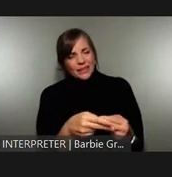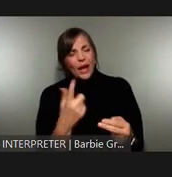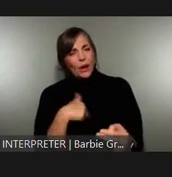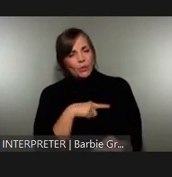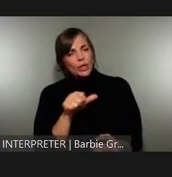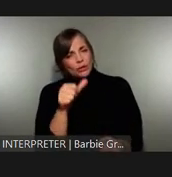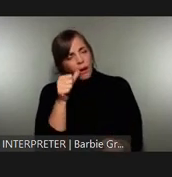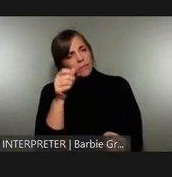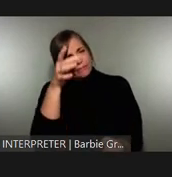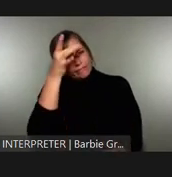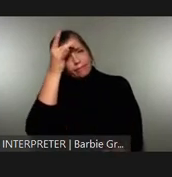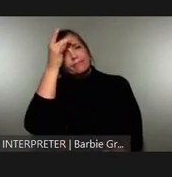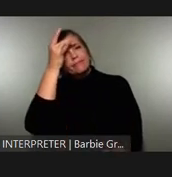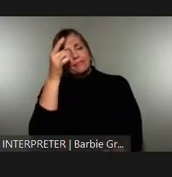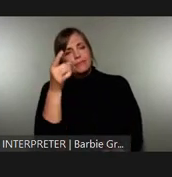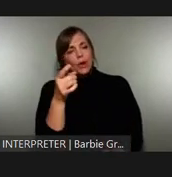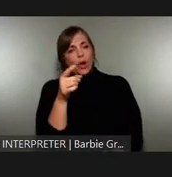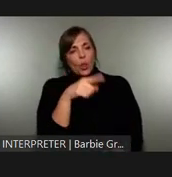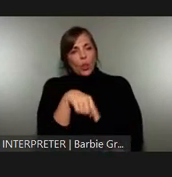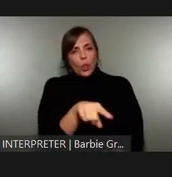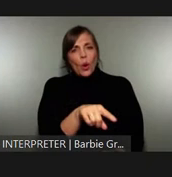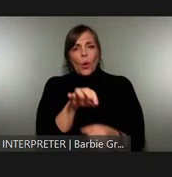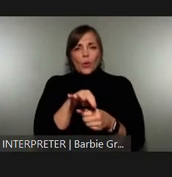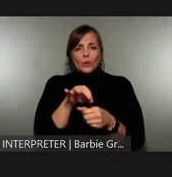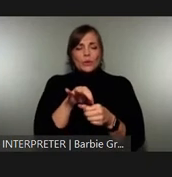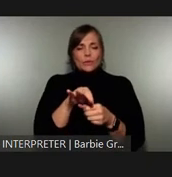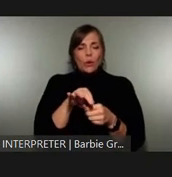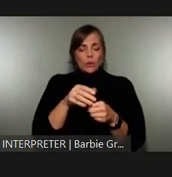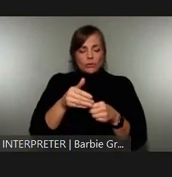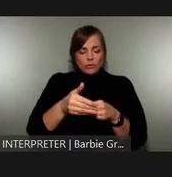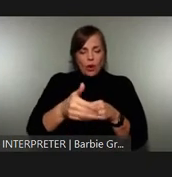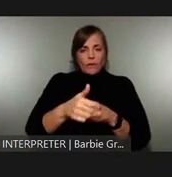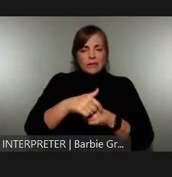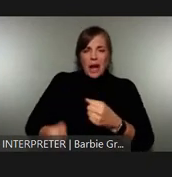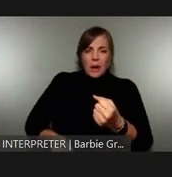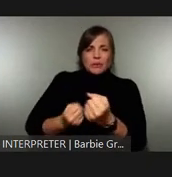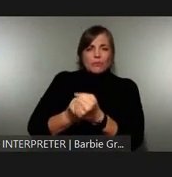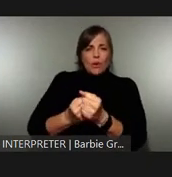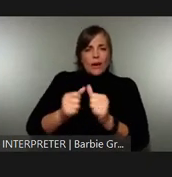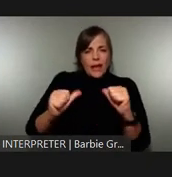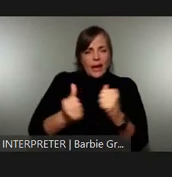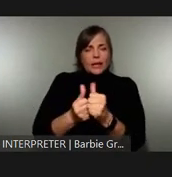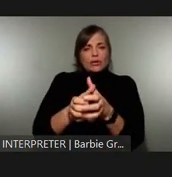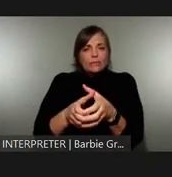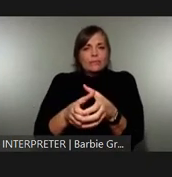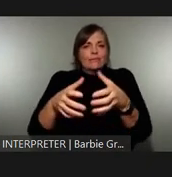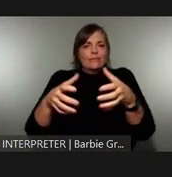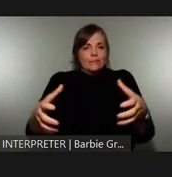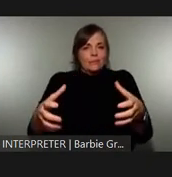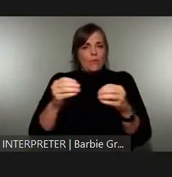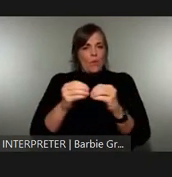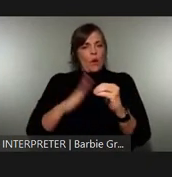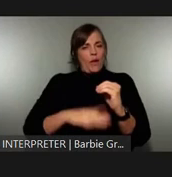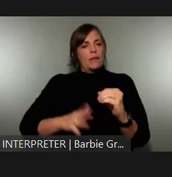a period of time, the voters supported the agency to do even more than what they had originally signed. And